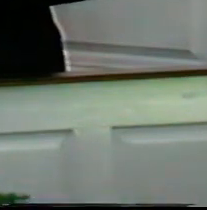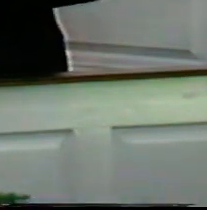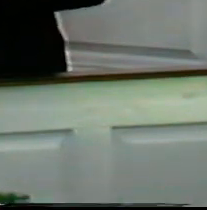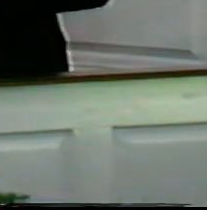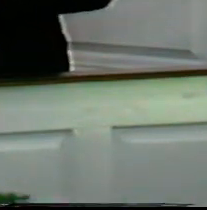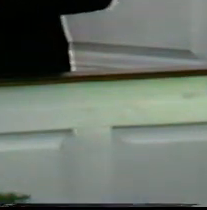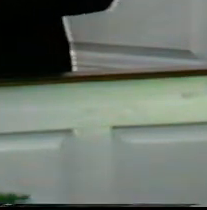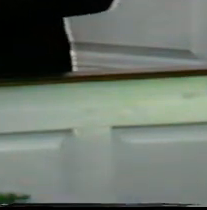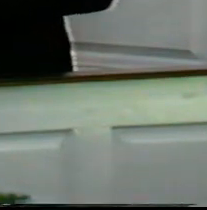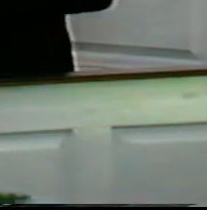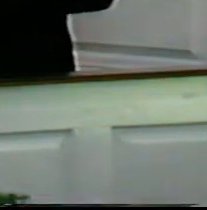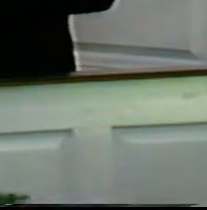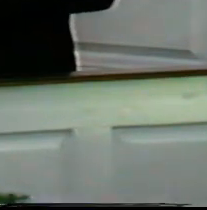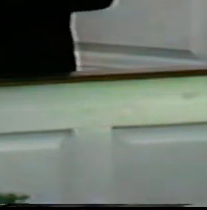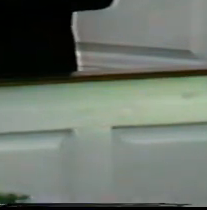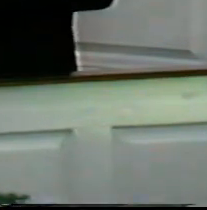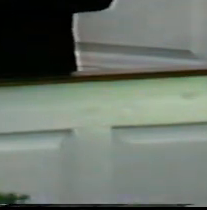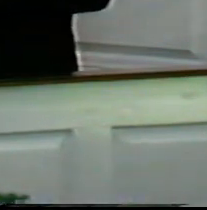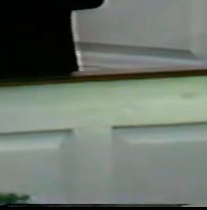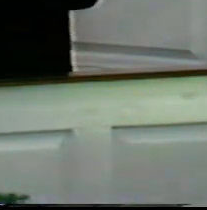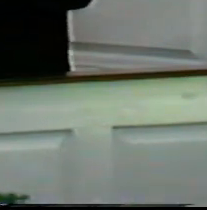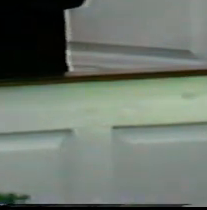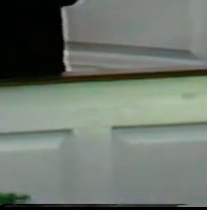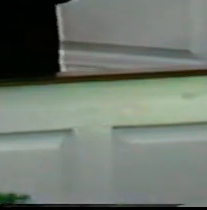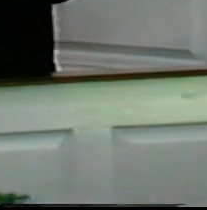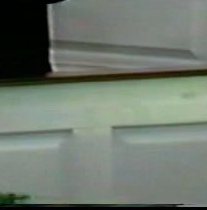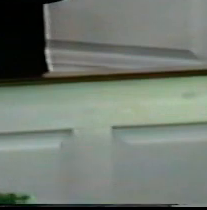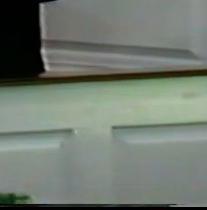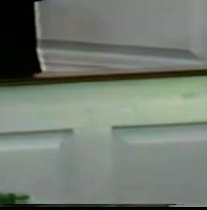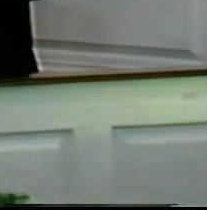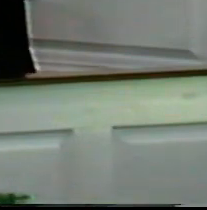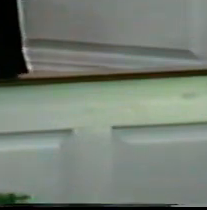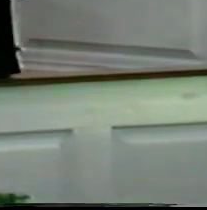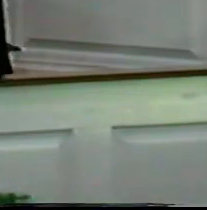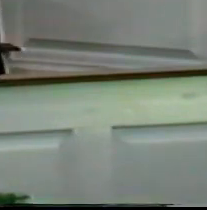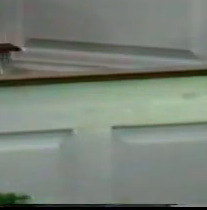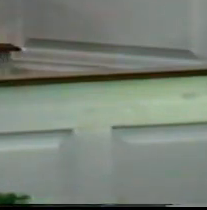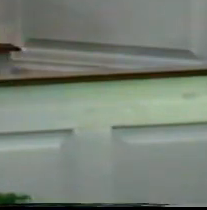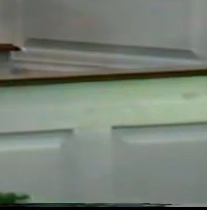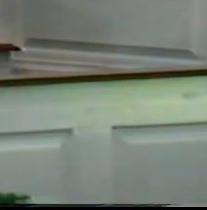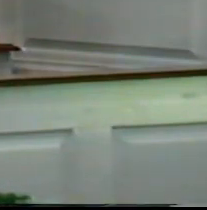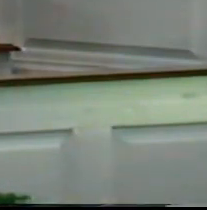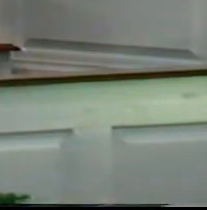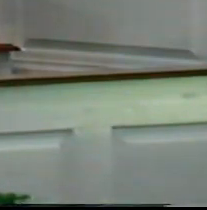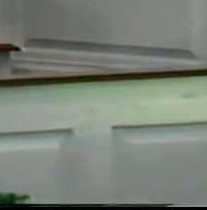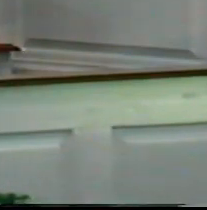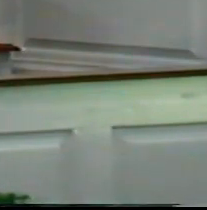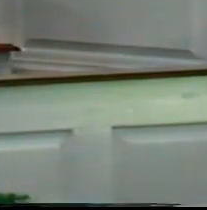aglow. For he took me to Calvary, washed me